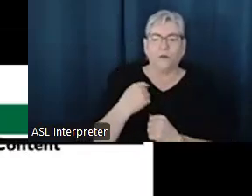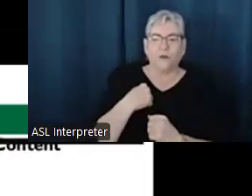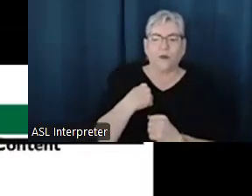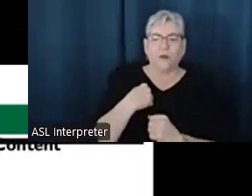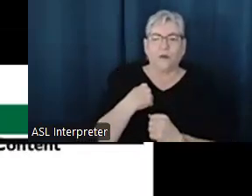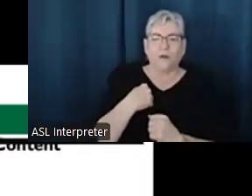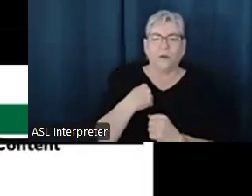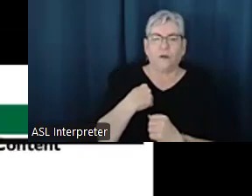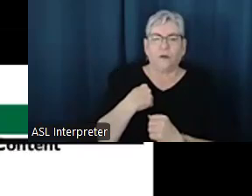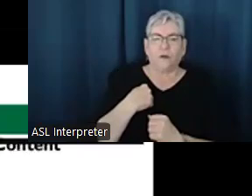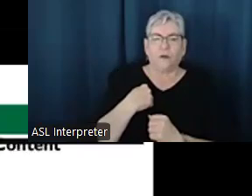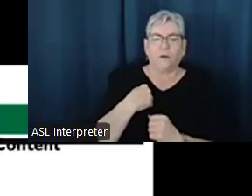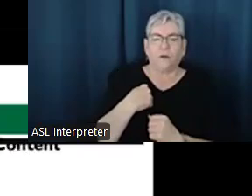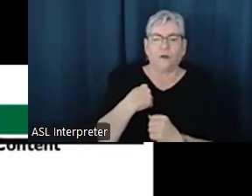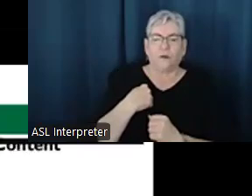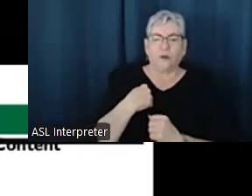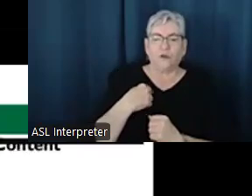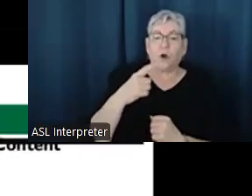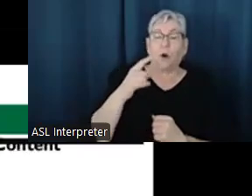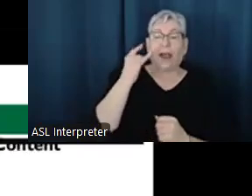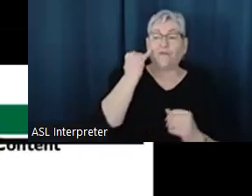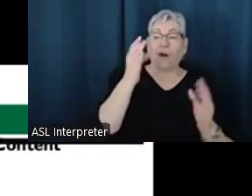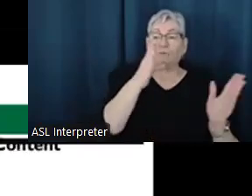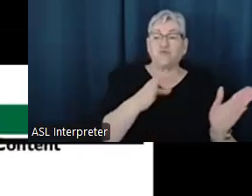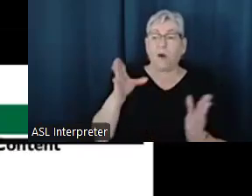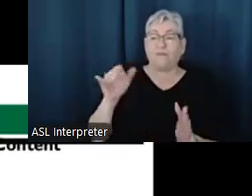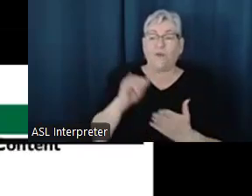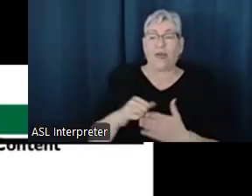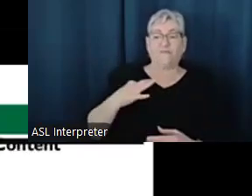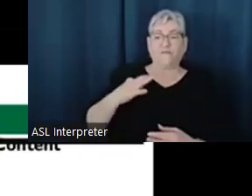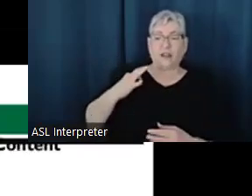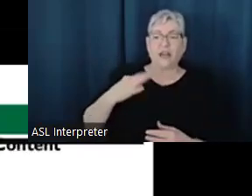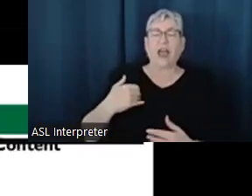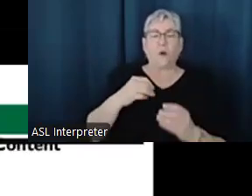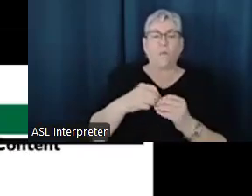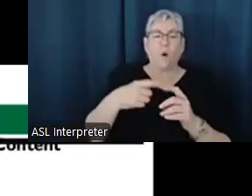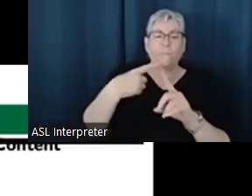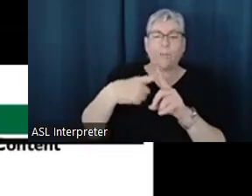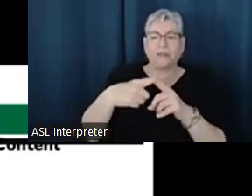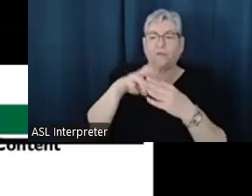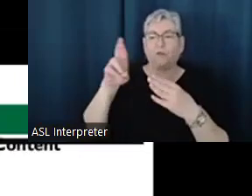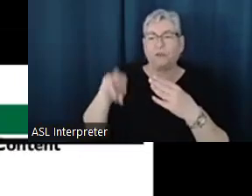volunteering, if we prep for the volunteer experience, then we have more positive outcomes as well.